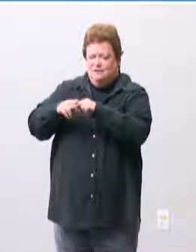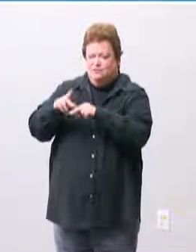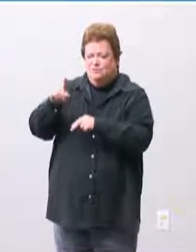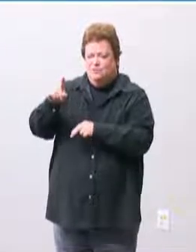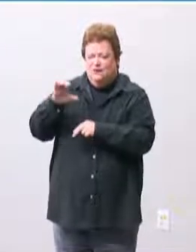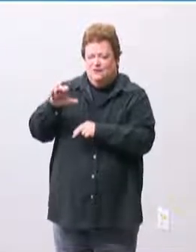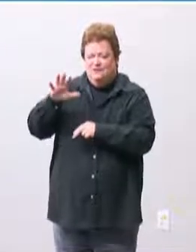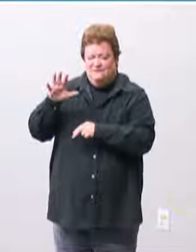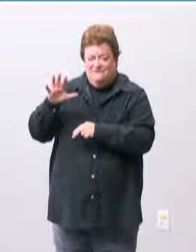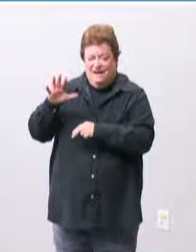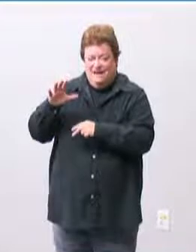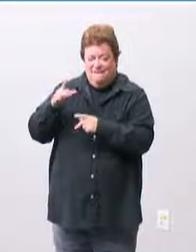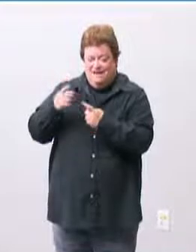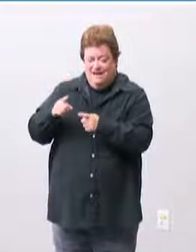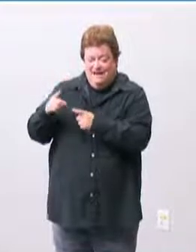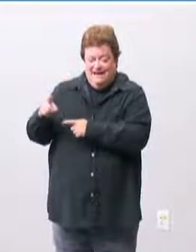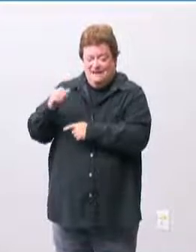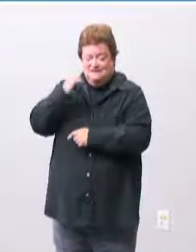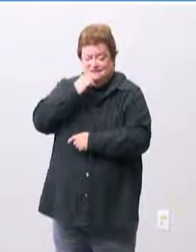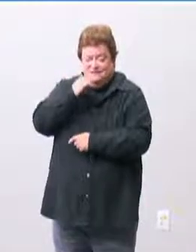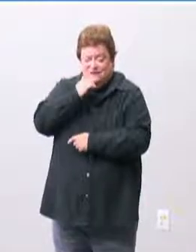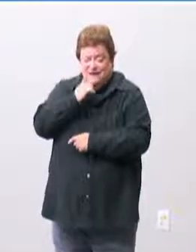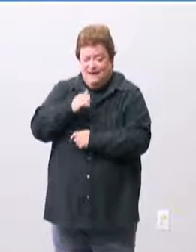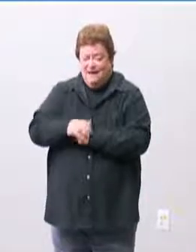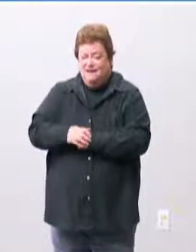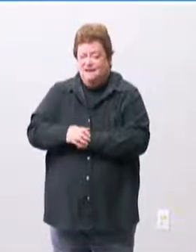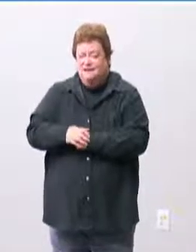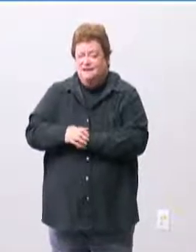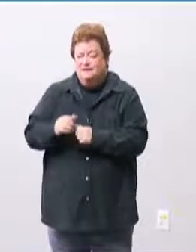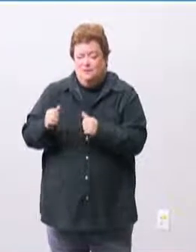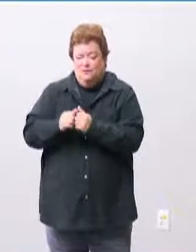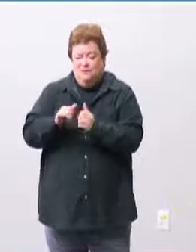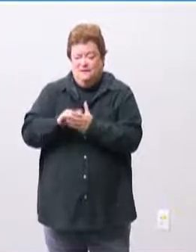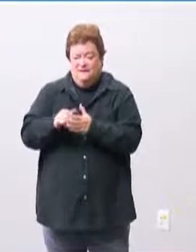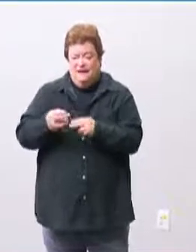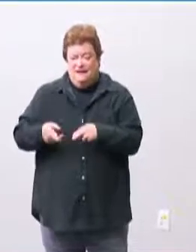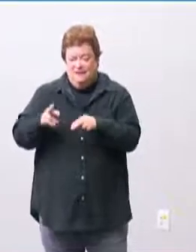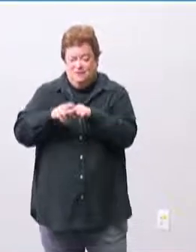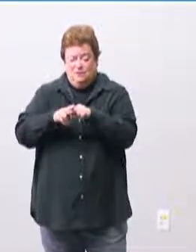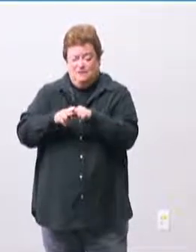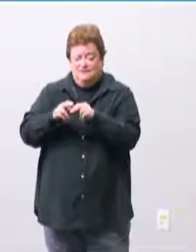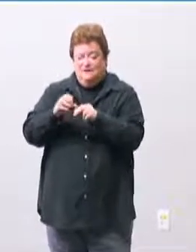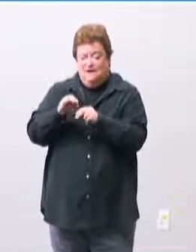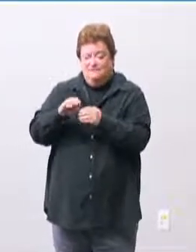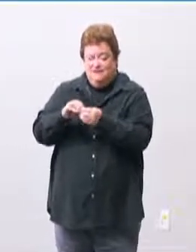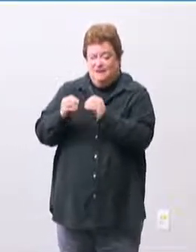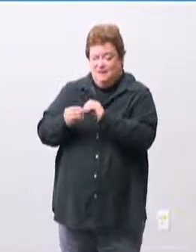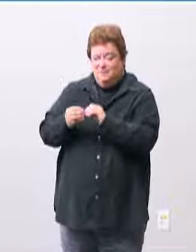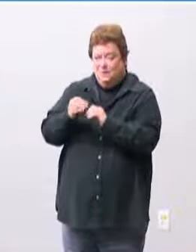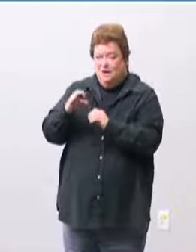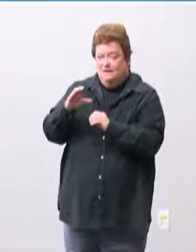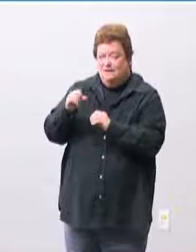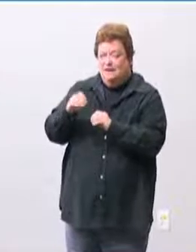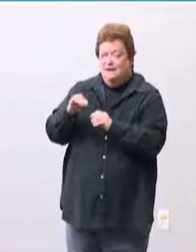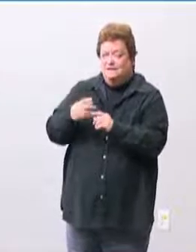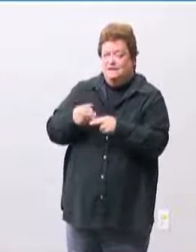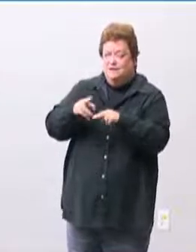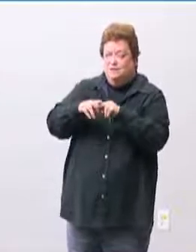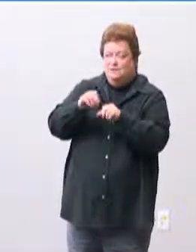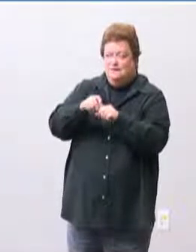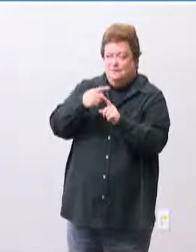per day towards the end of last week. Along with an increase in cases was an increase in the positivity